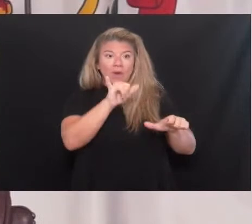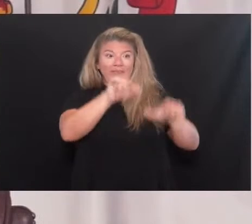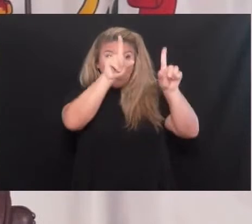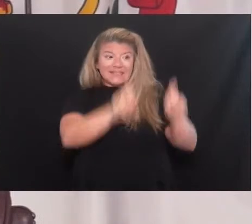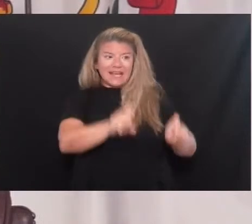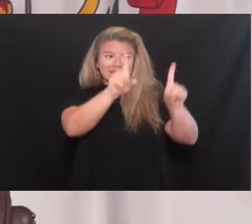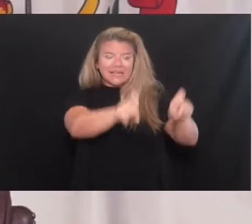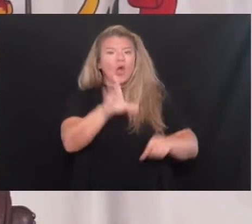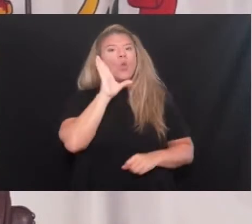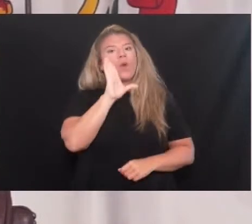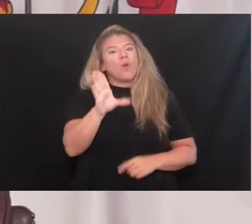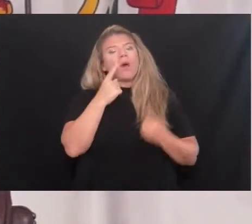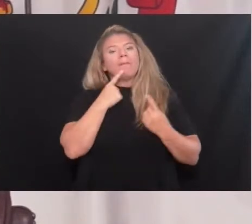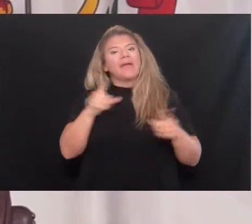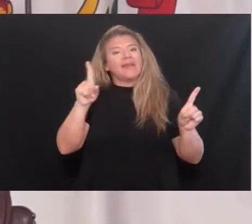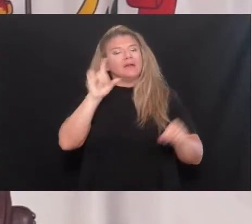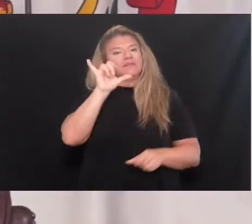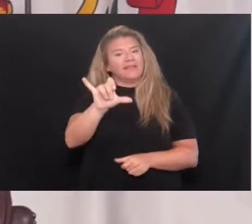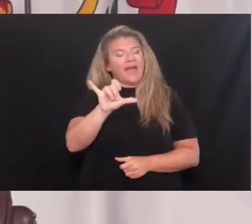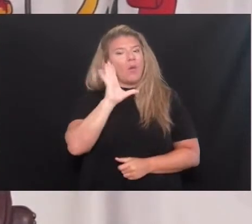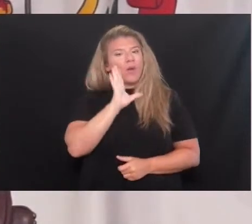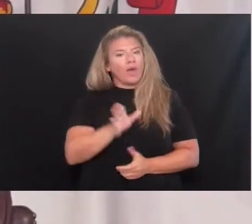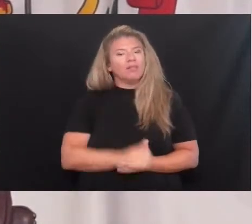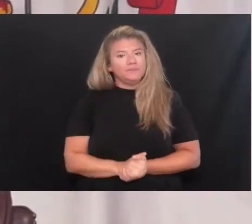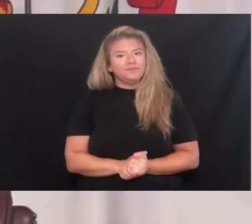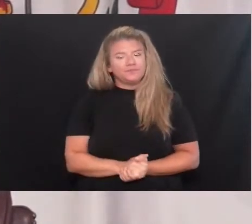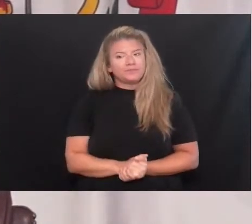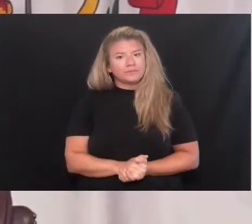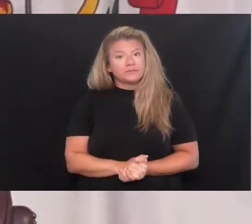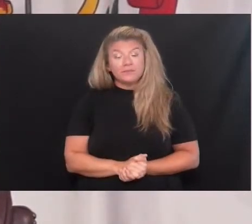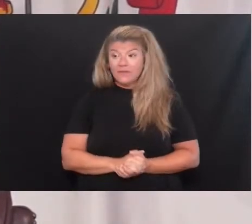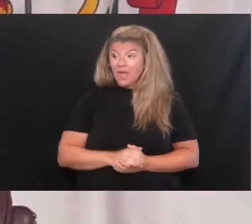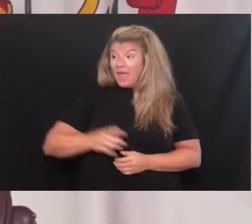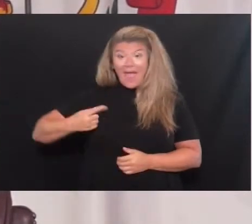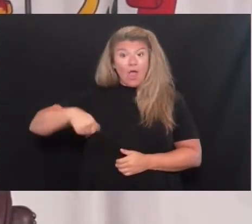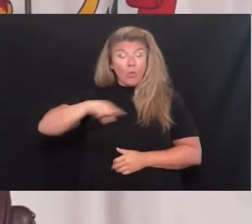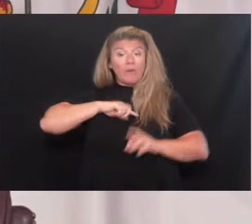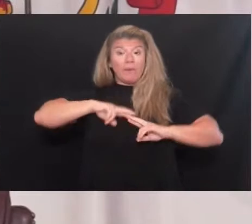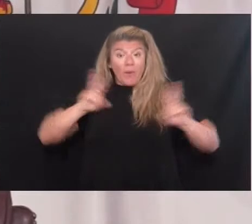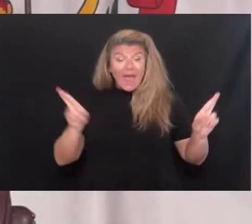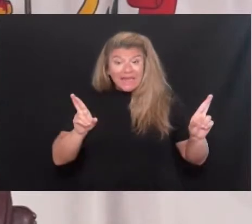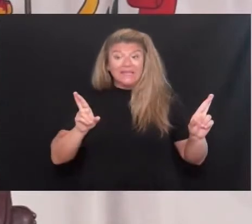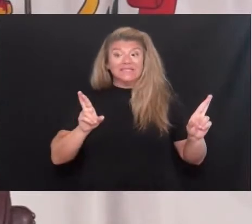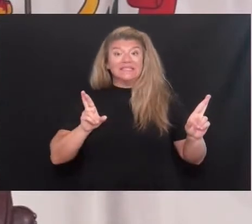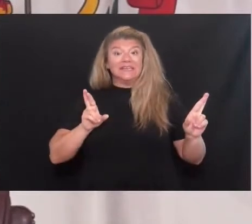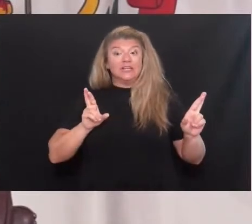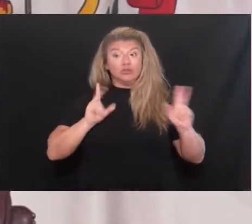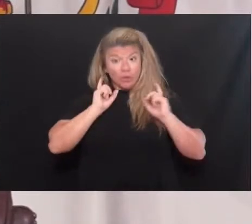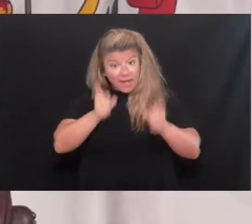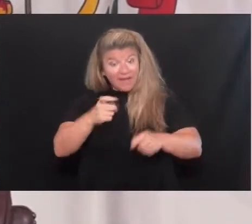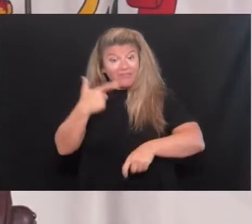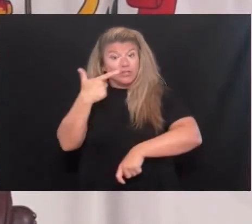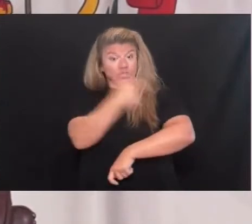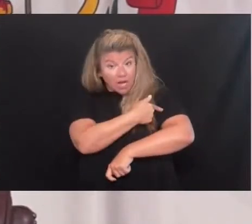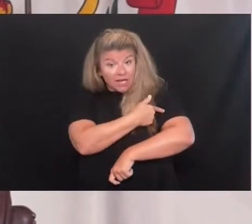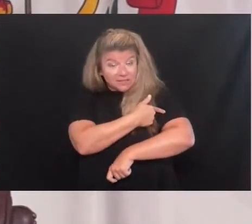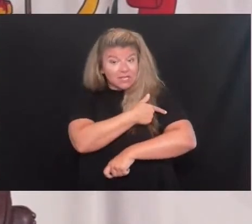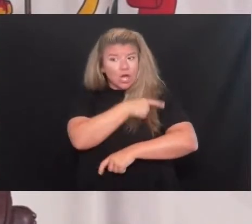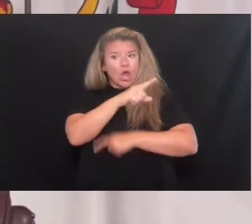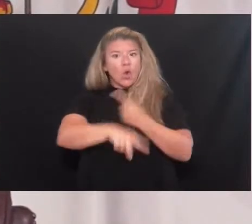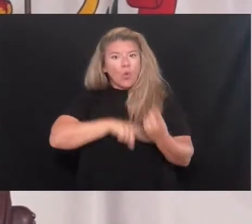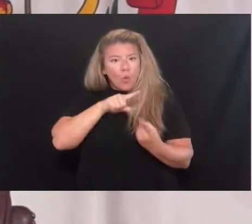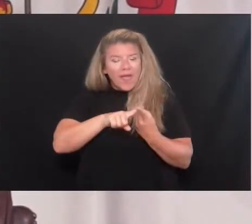be announcing that immediately. And we will be ready to give booster shots when